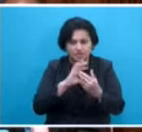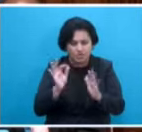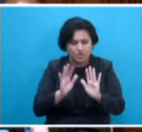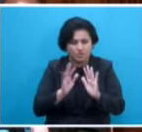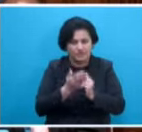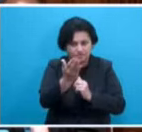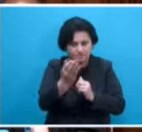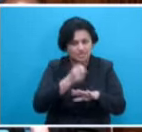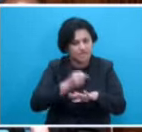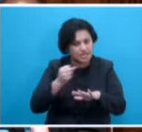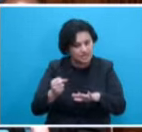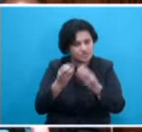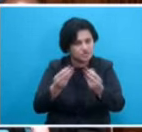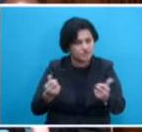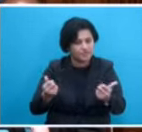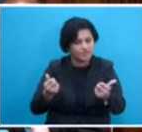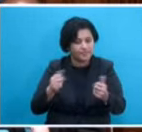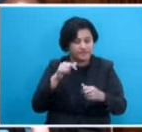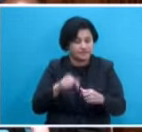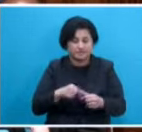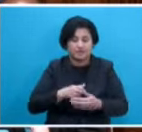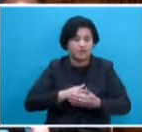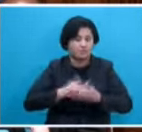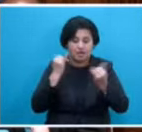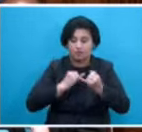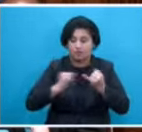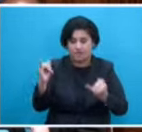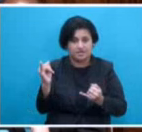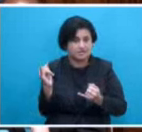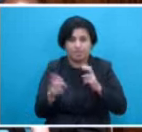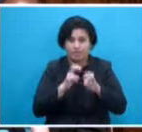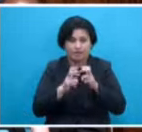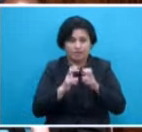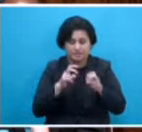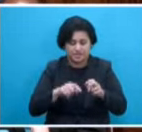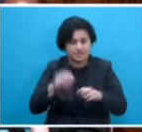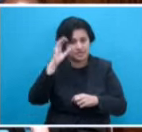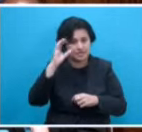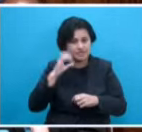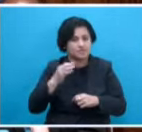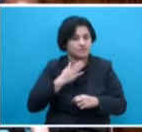trouble. I feel that the coming days will be dark and trying. My prayer, Mr. Speaker,